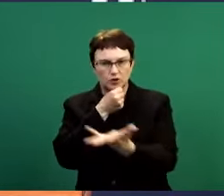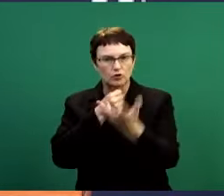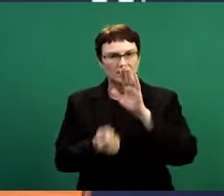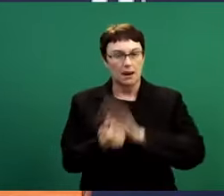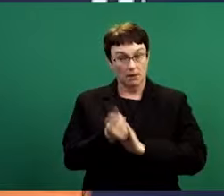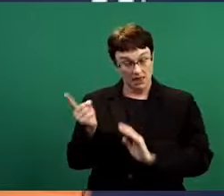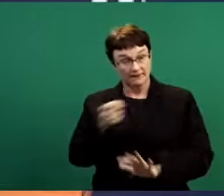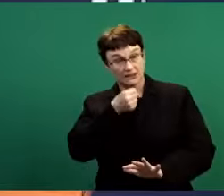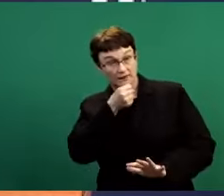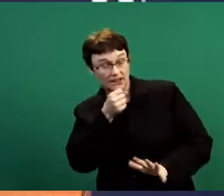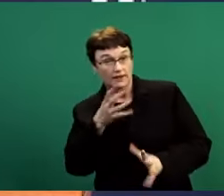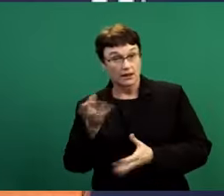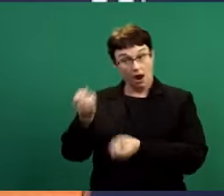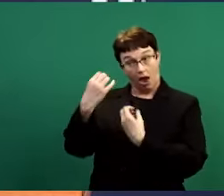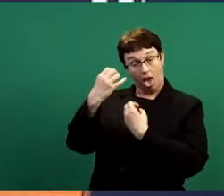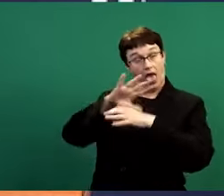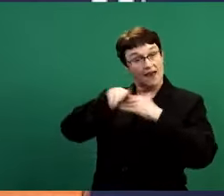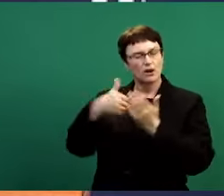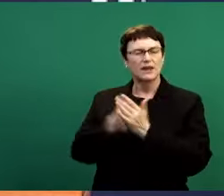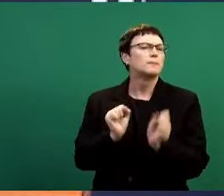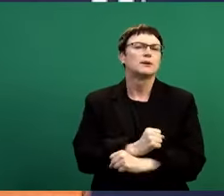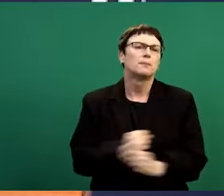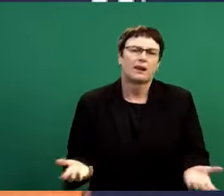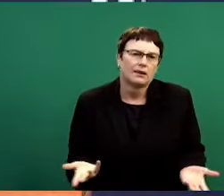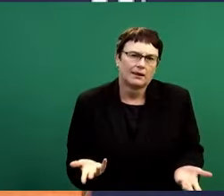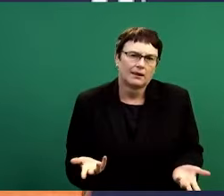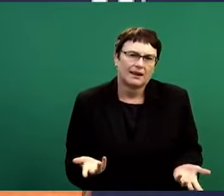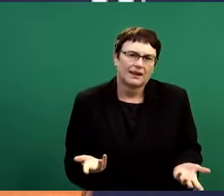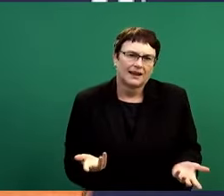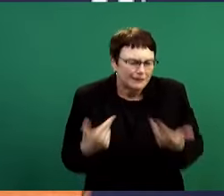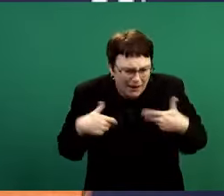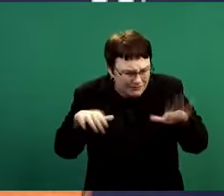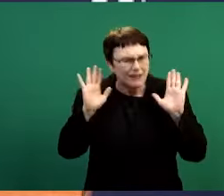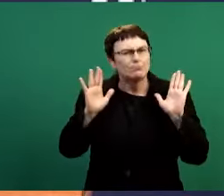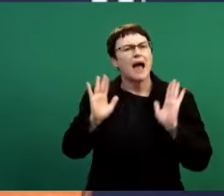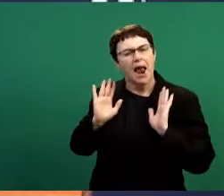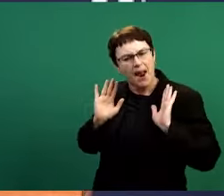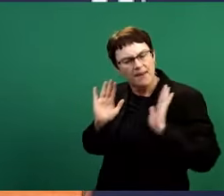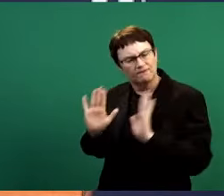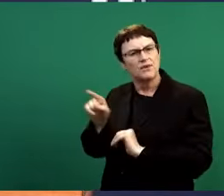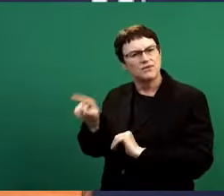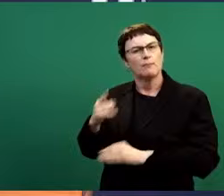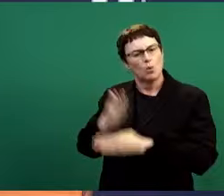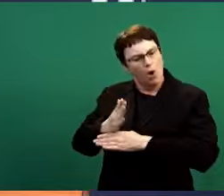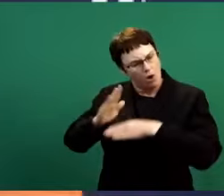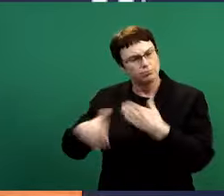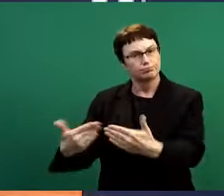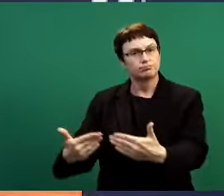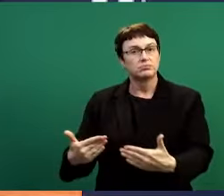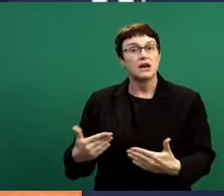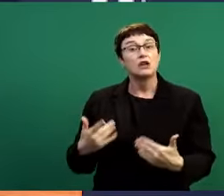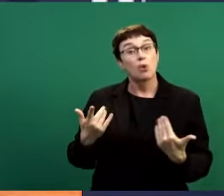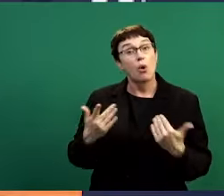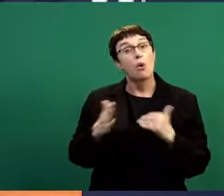with. Beyond that, you are not going to get any other comment from the South African Reserve Bank.